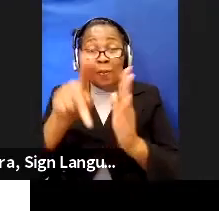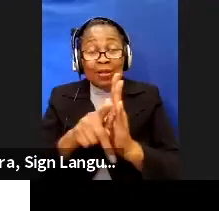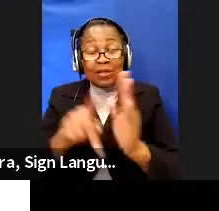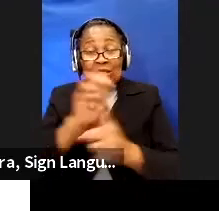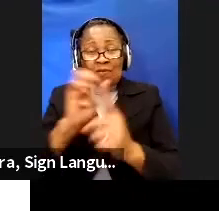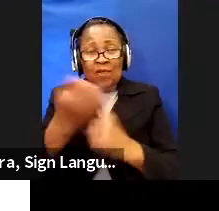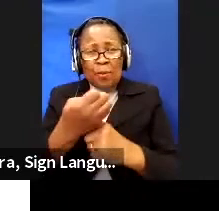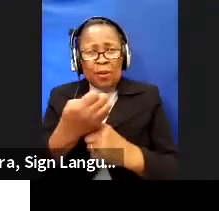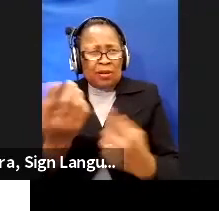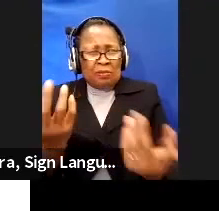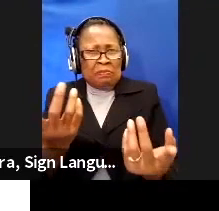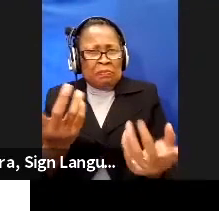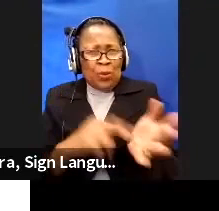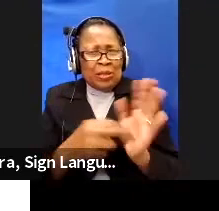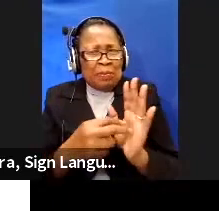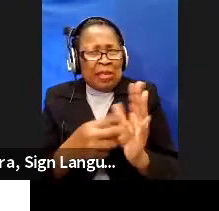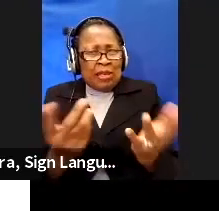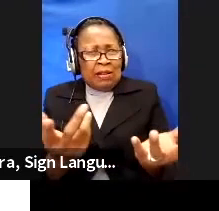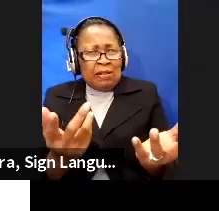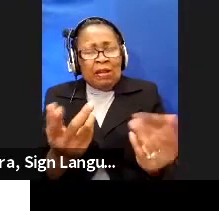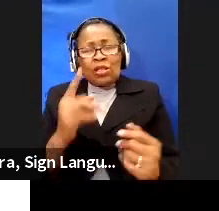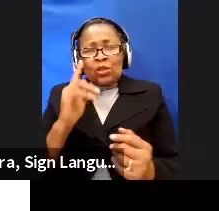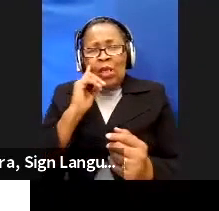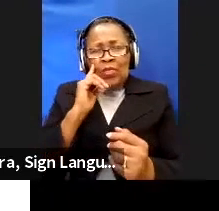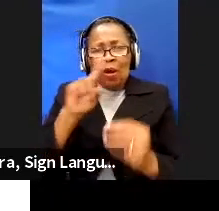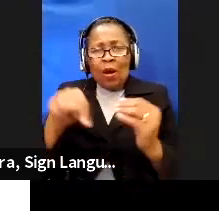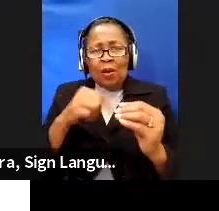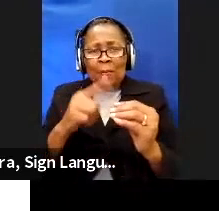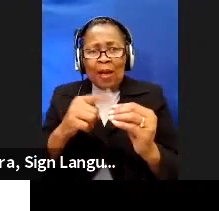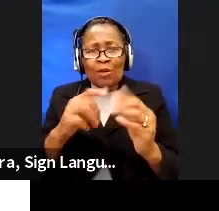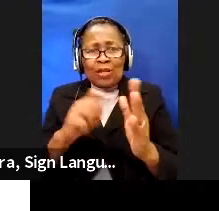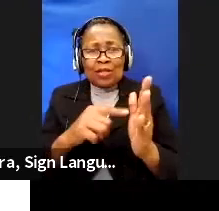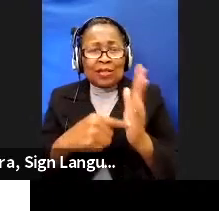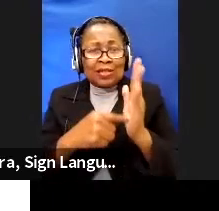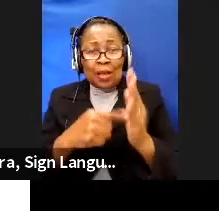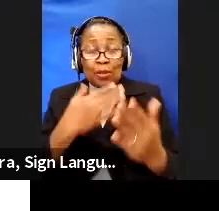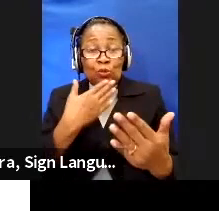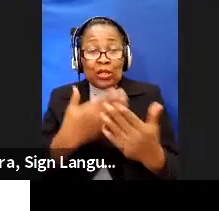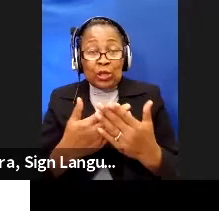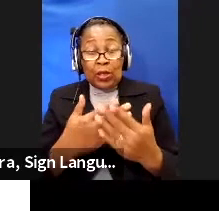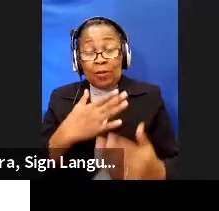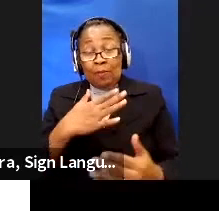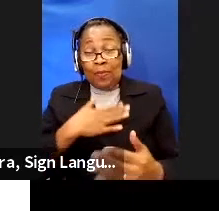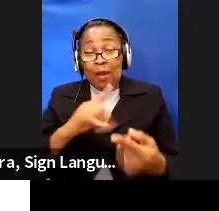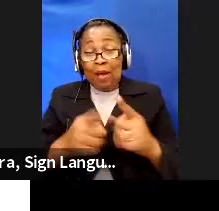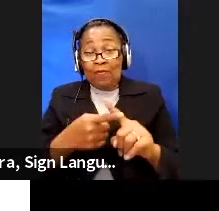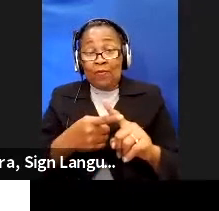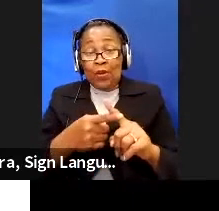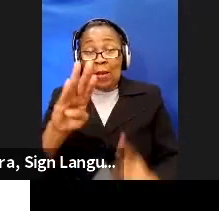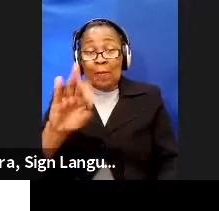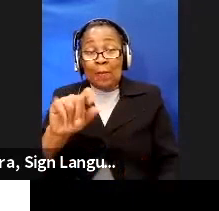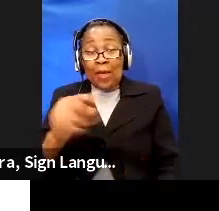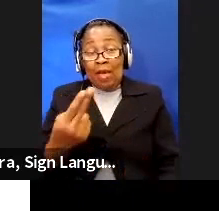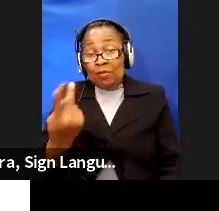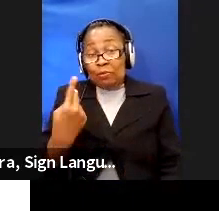wonder? Well, I wondered too. So I thought about an example that's really good. My friend Beth and I, we frequently go to the theater together. And